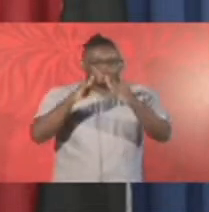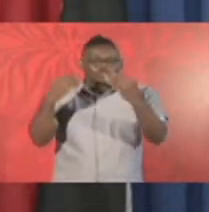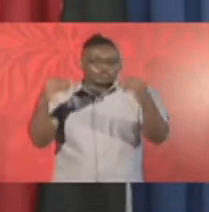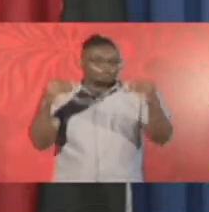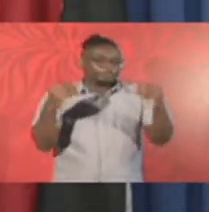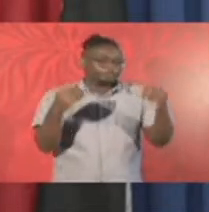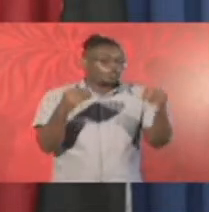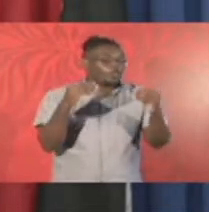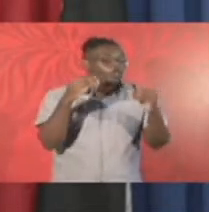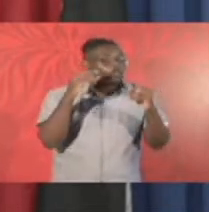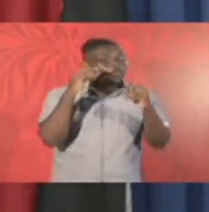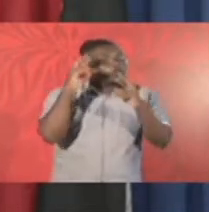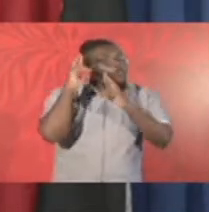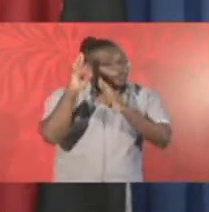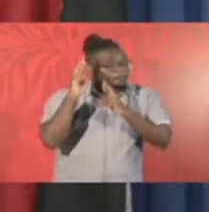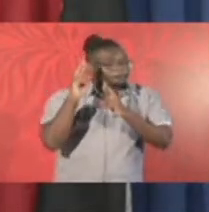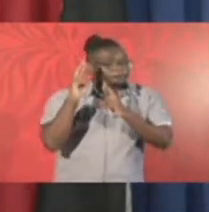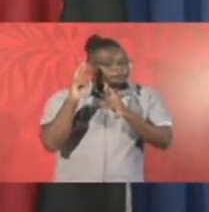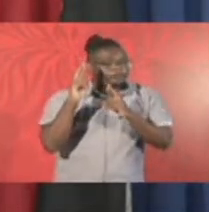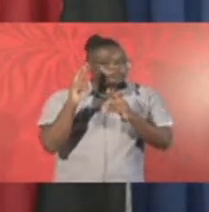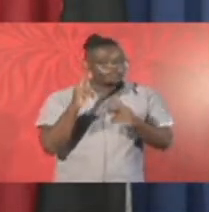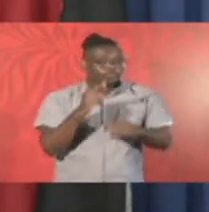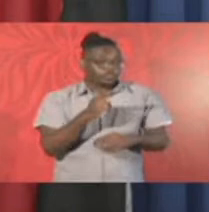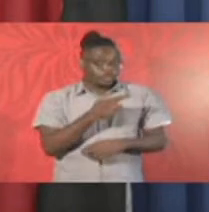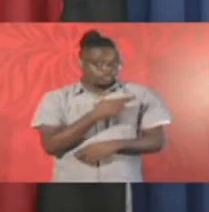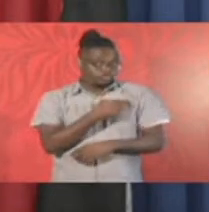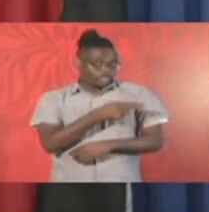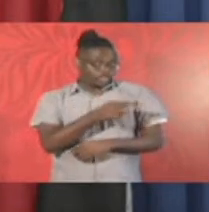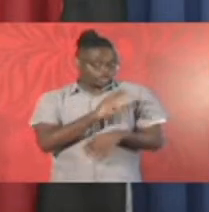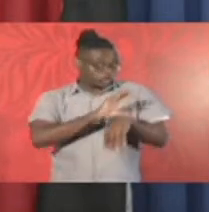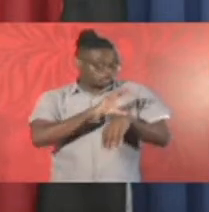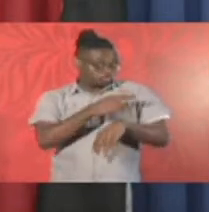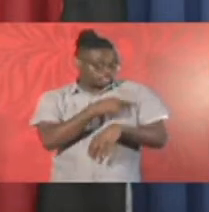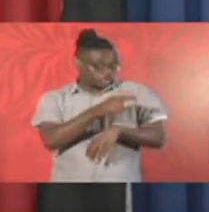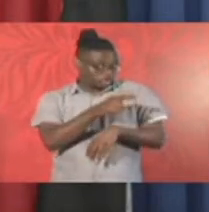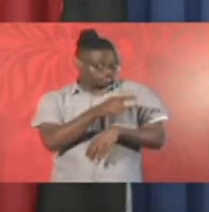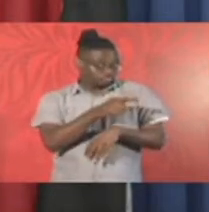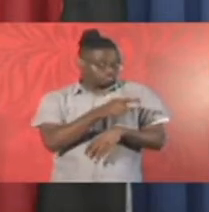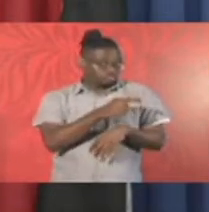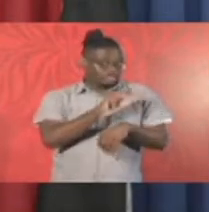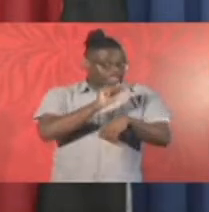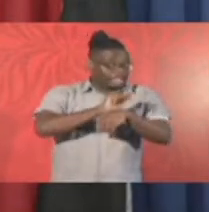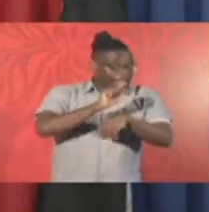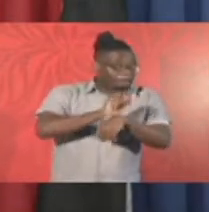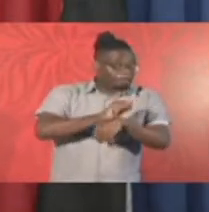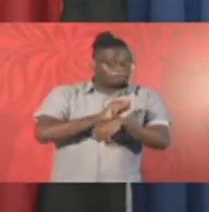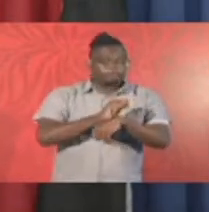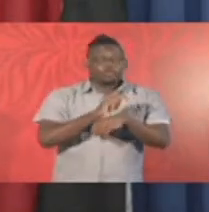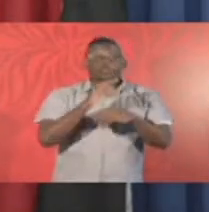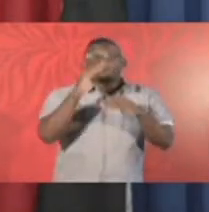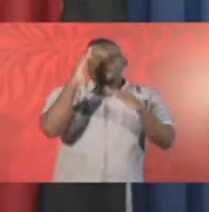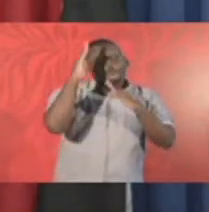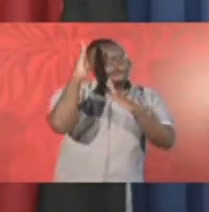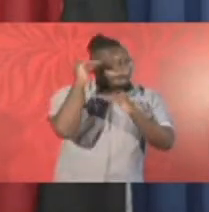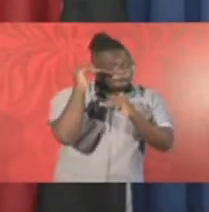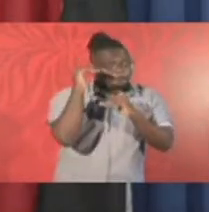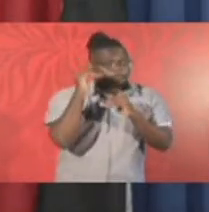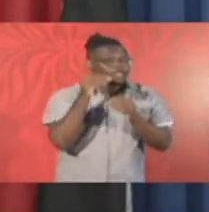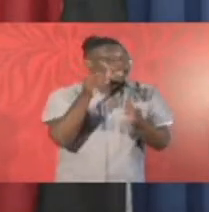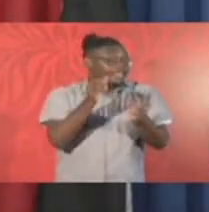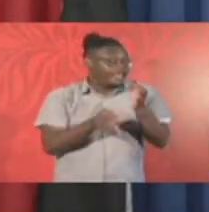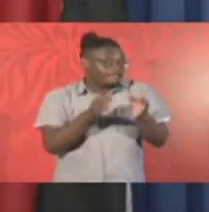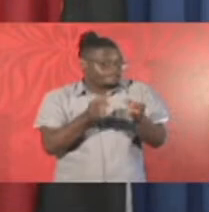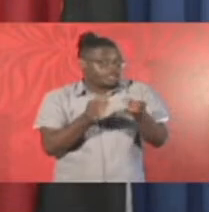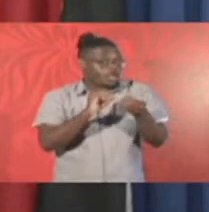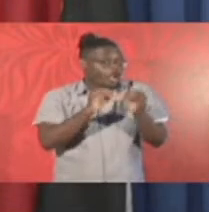participation in religious and other ecclesiastical services. So we are hoping, in short, to open back up